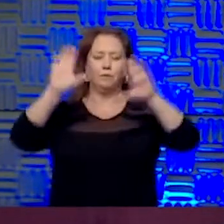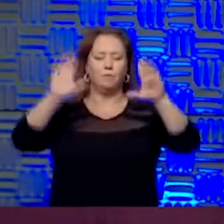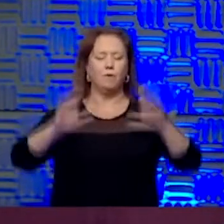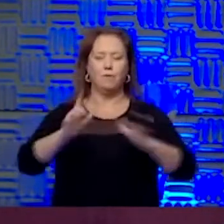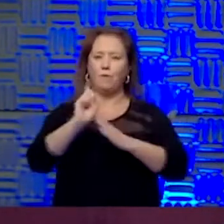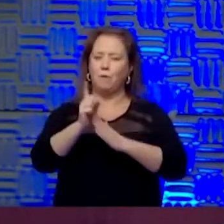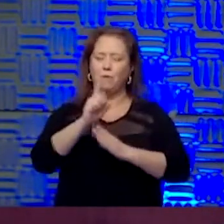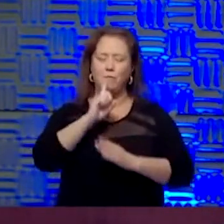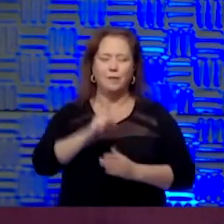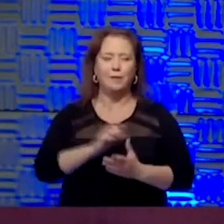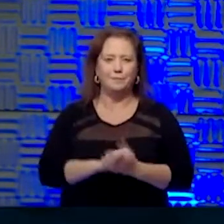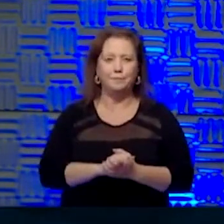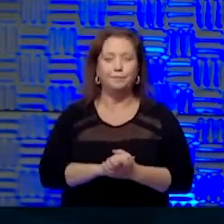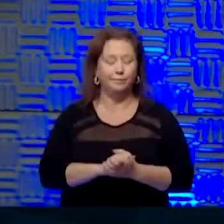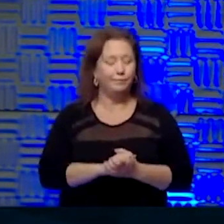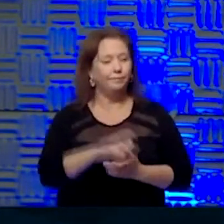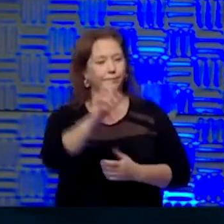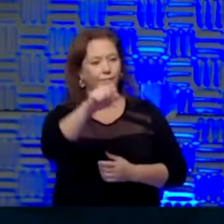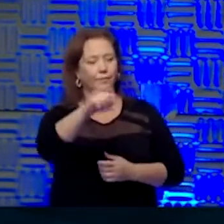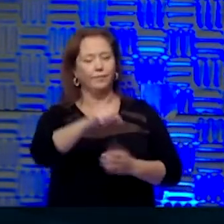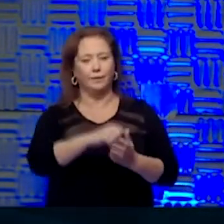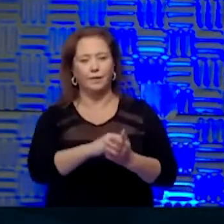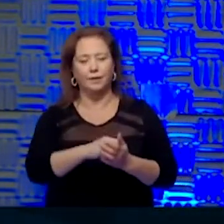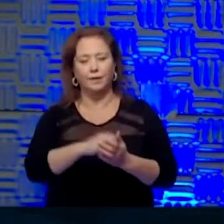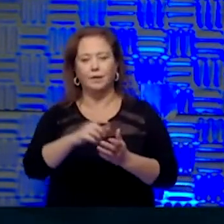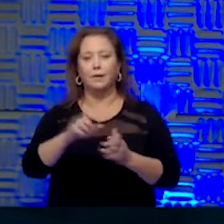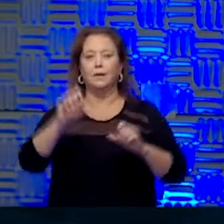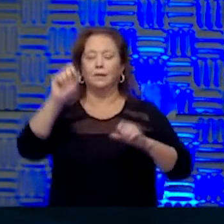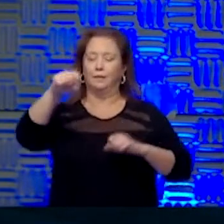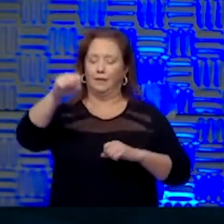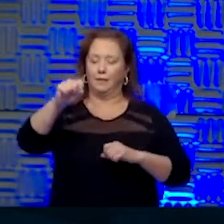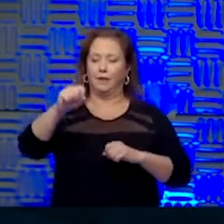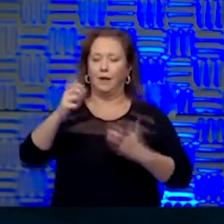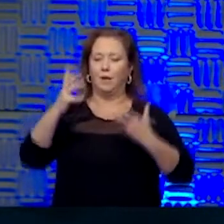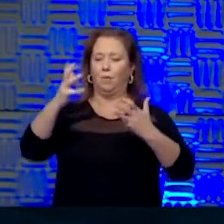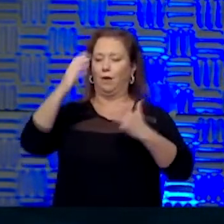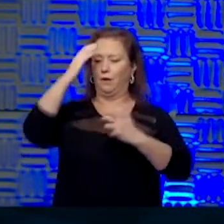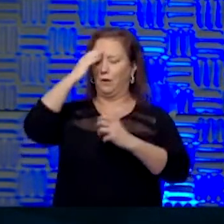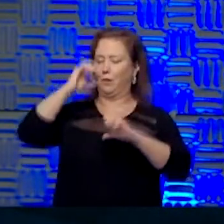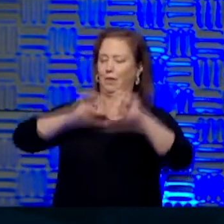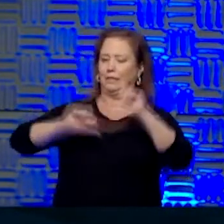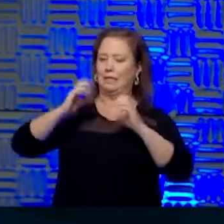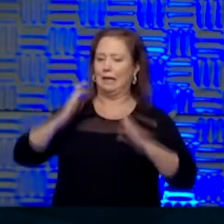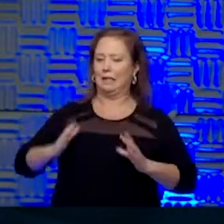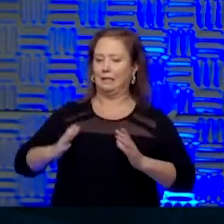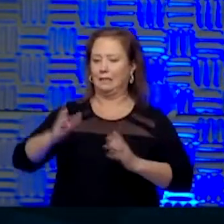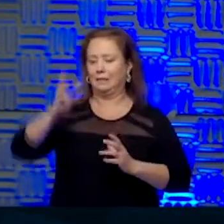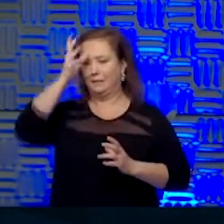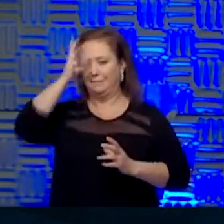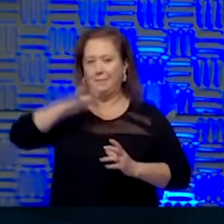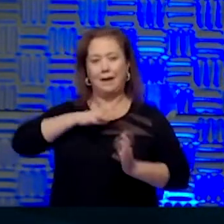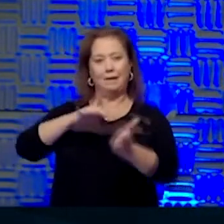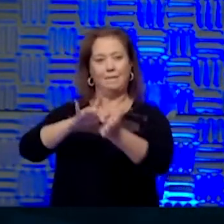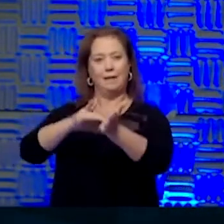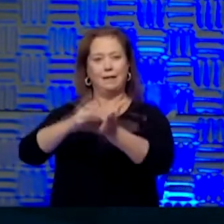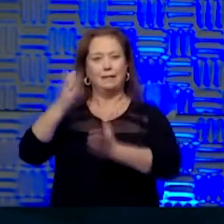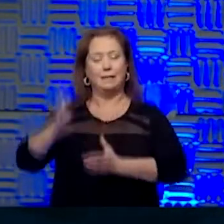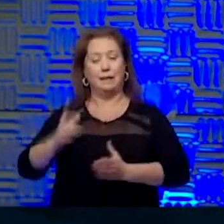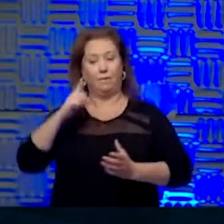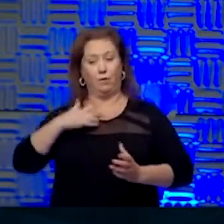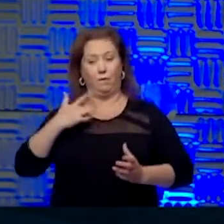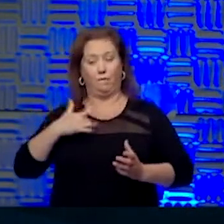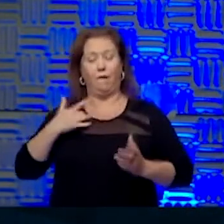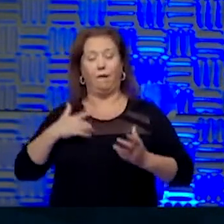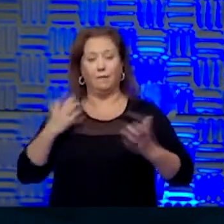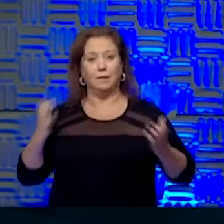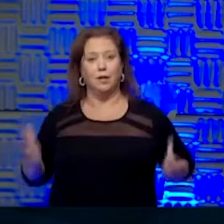Well, it was very encouraging, but I wanted to know from the practitioner and the scientist, the man of medicine, if it was as encouraging as I